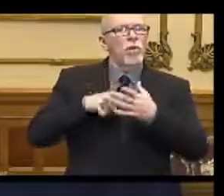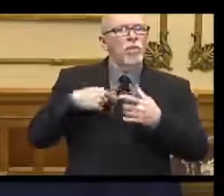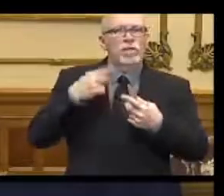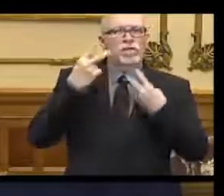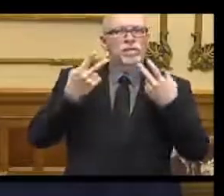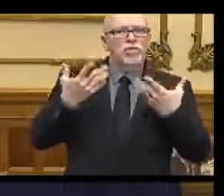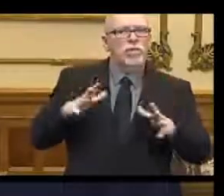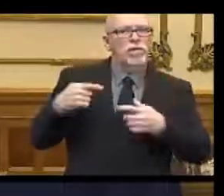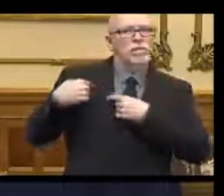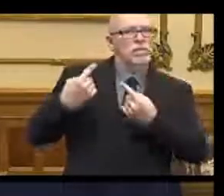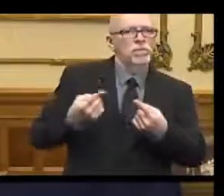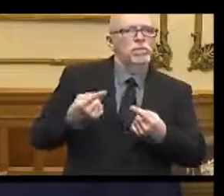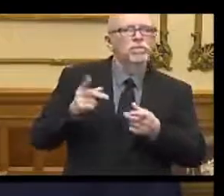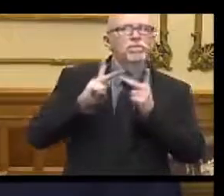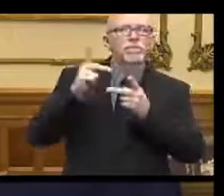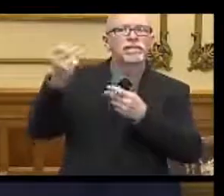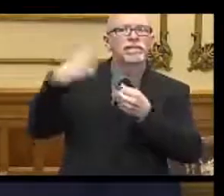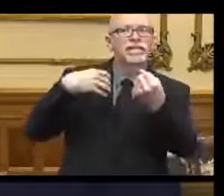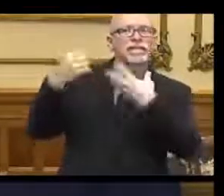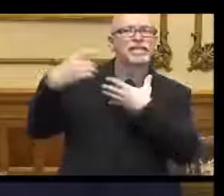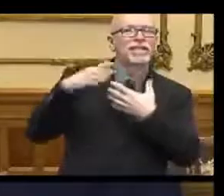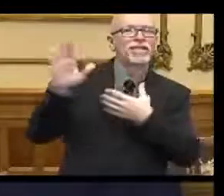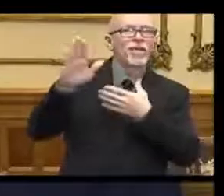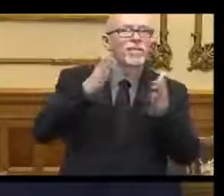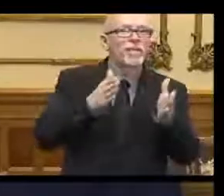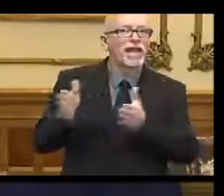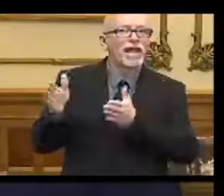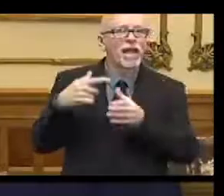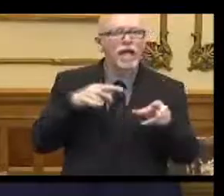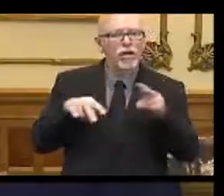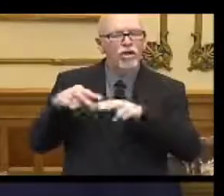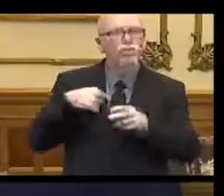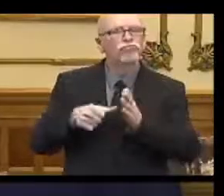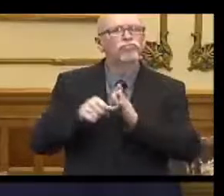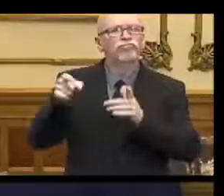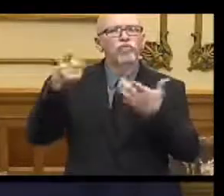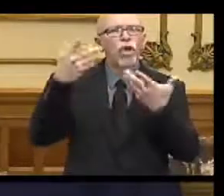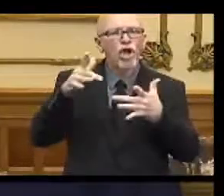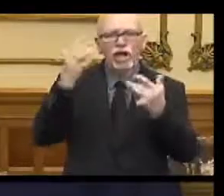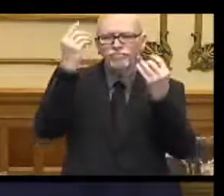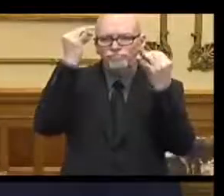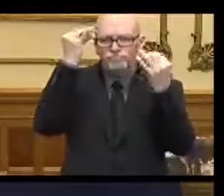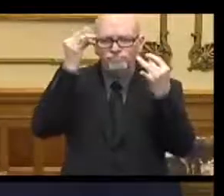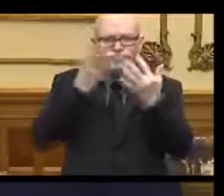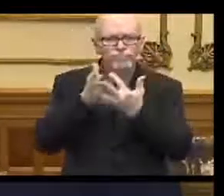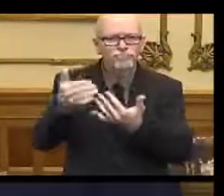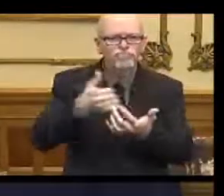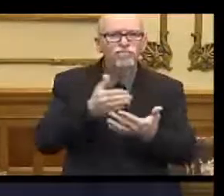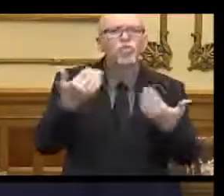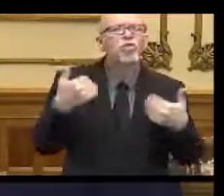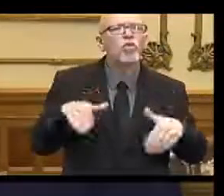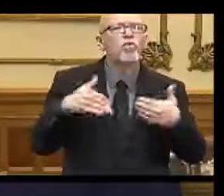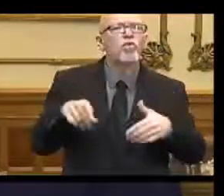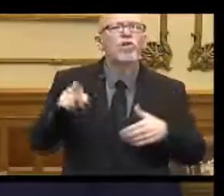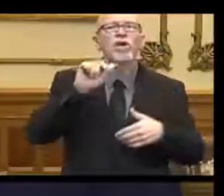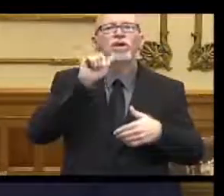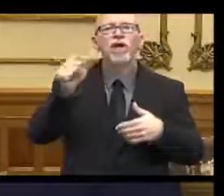seen from folks who have been sending in their plans, how much thought that is going into this,